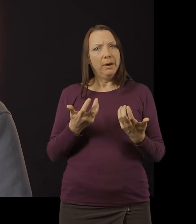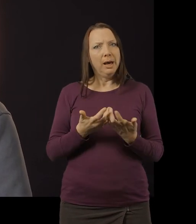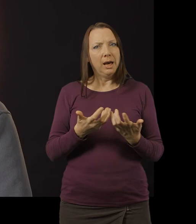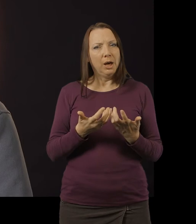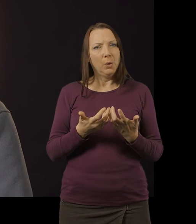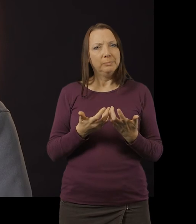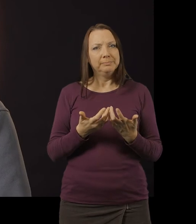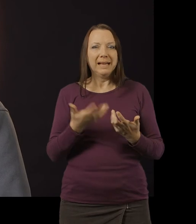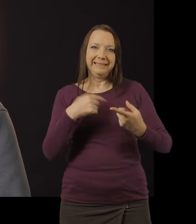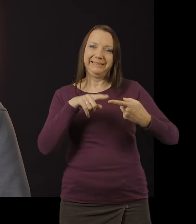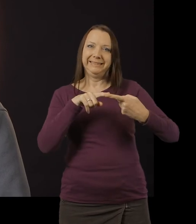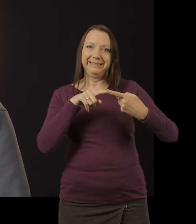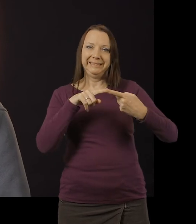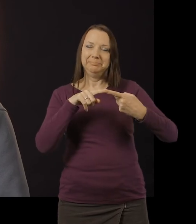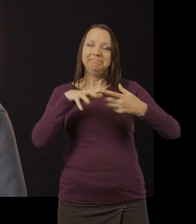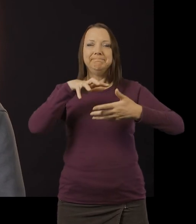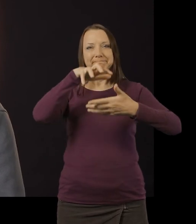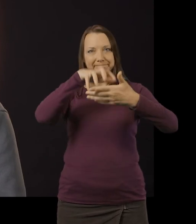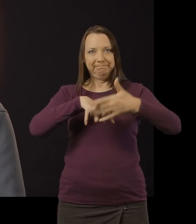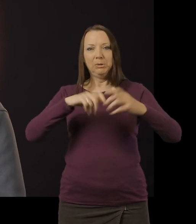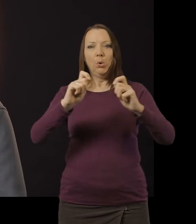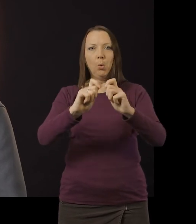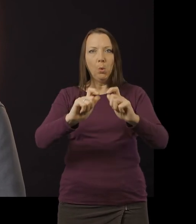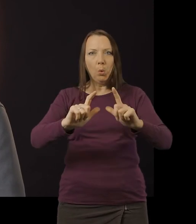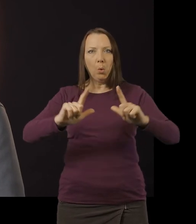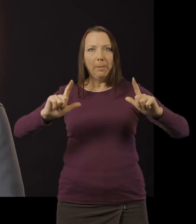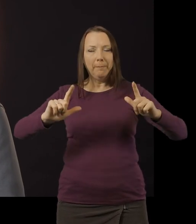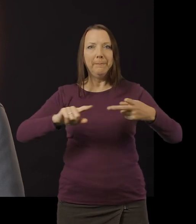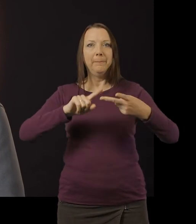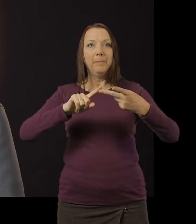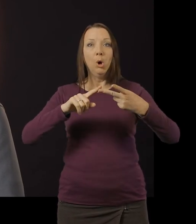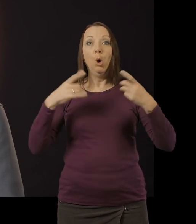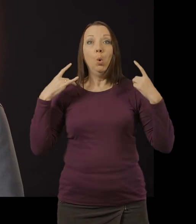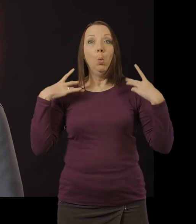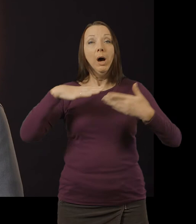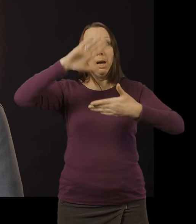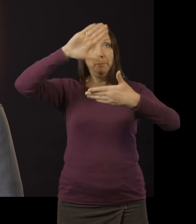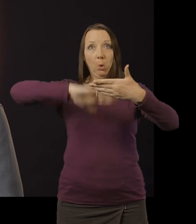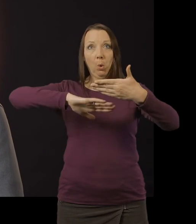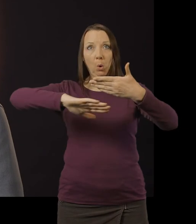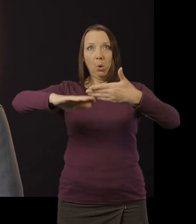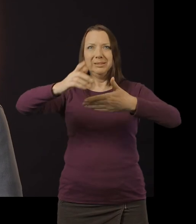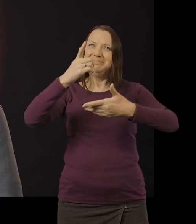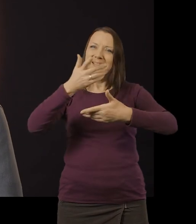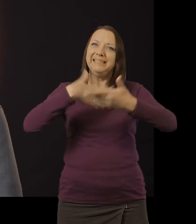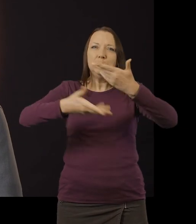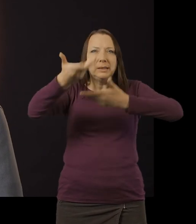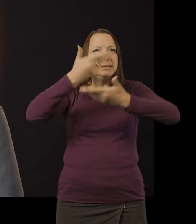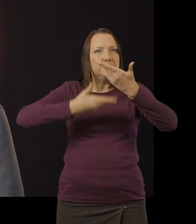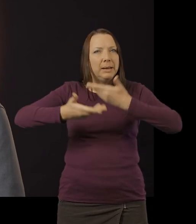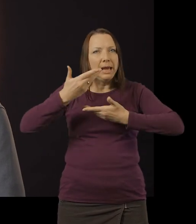I needed text to be made bigger, things that were written on whiteboards to be explained or read out to